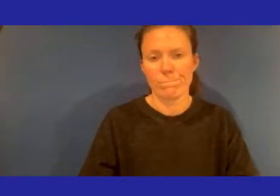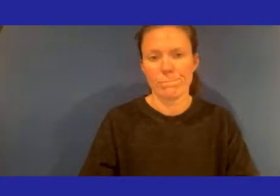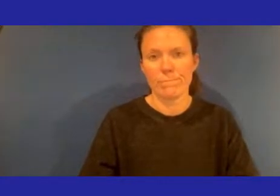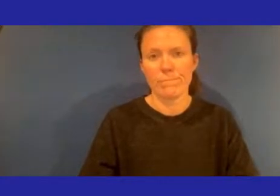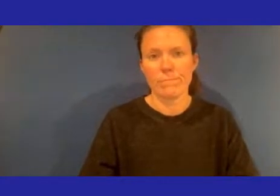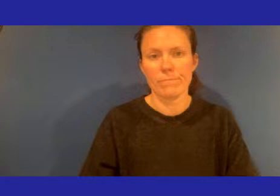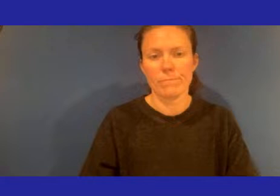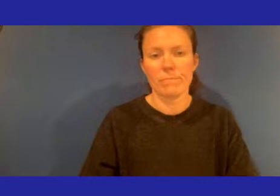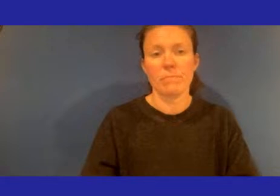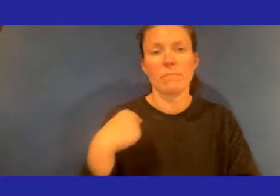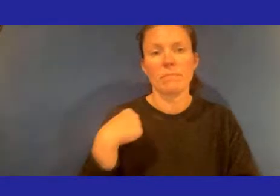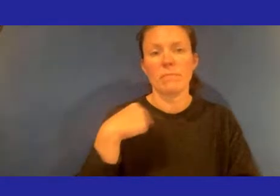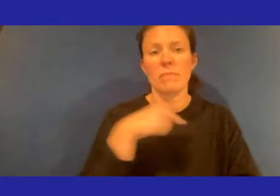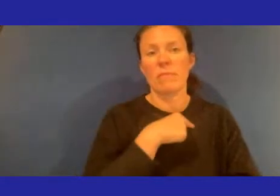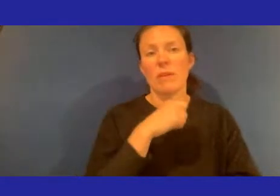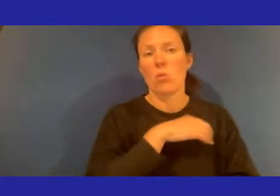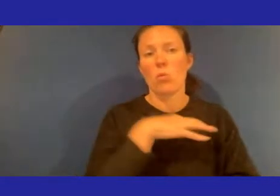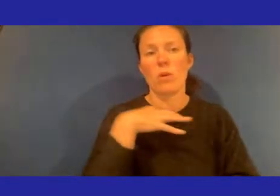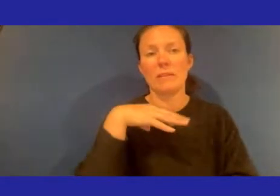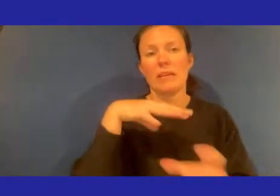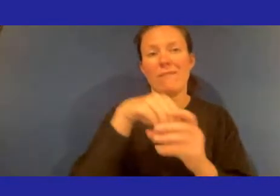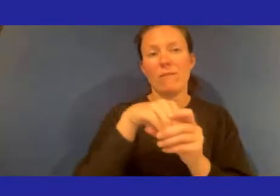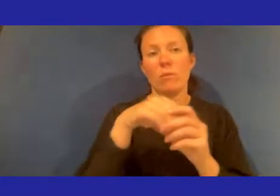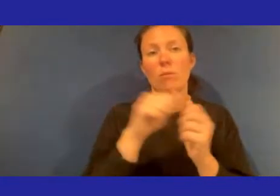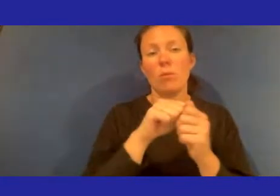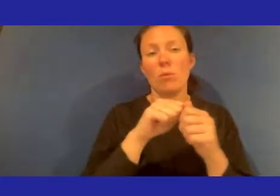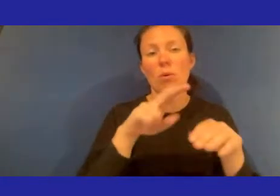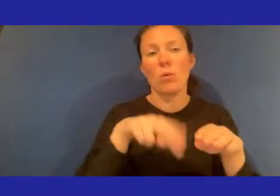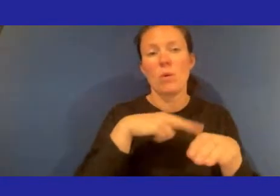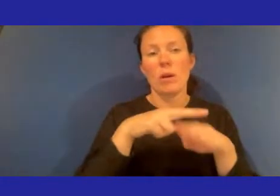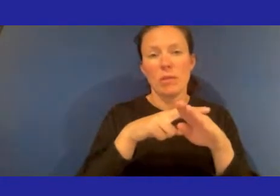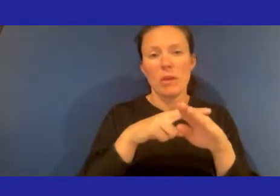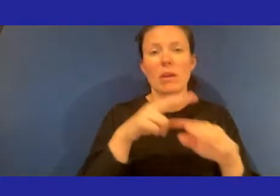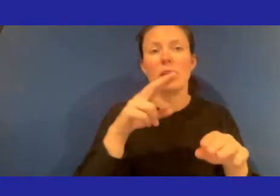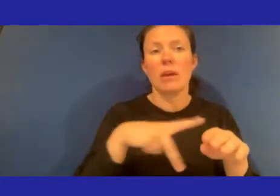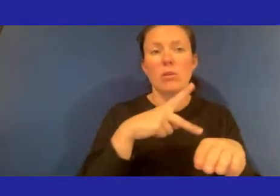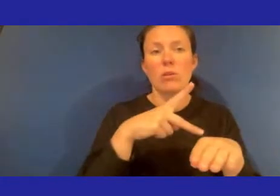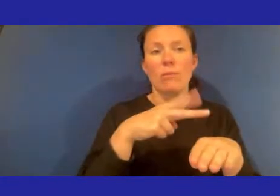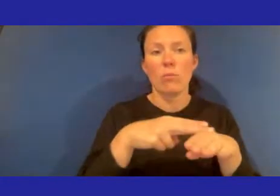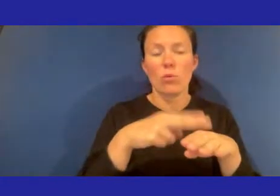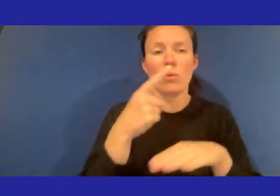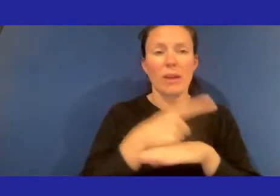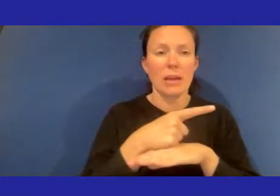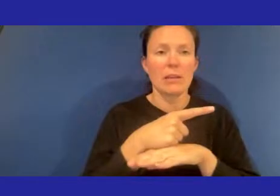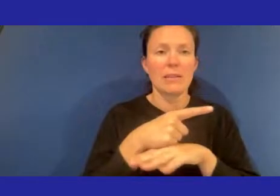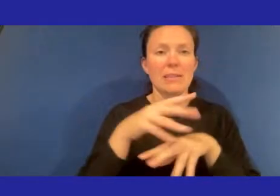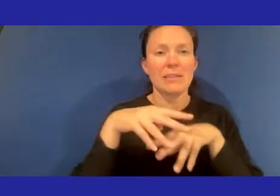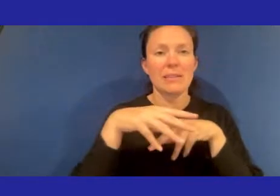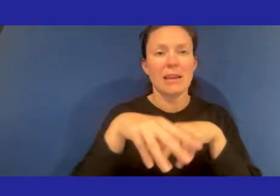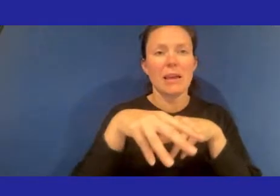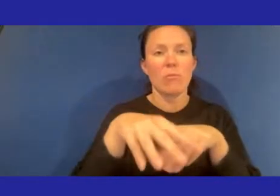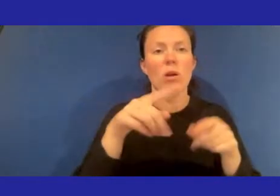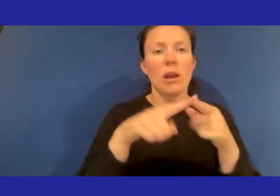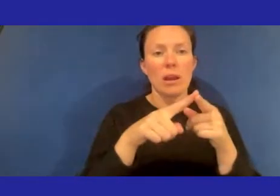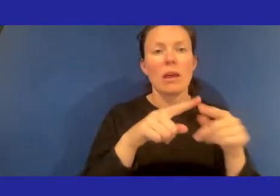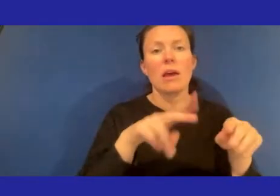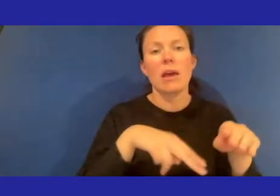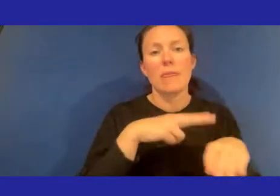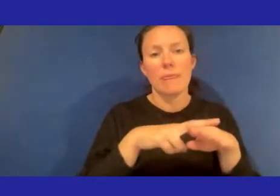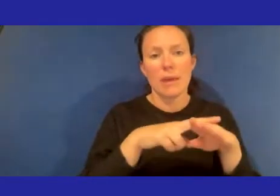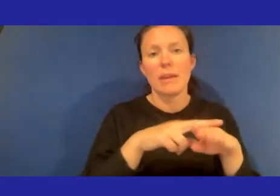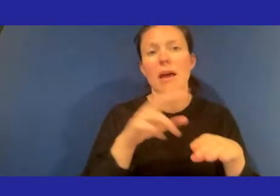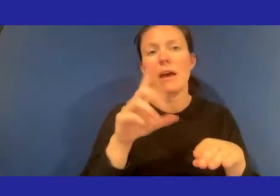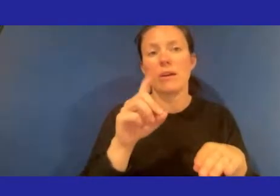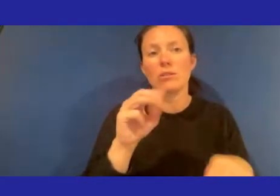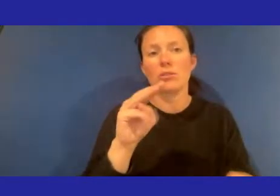And we had our staff participate in the National Puerto Rican Day Parade and the National Dominican Day Parades. And as you